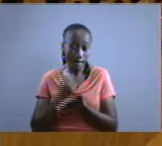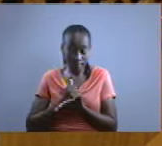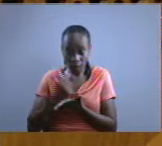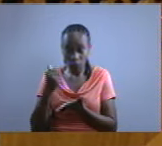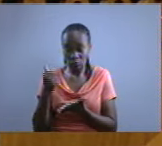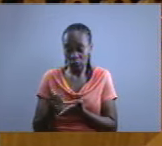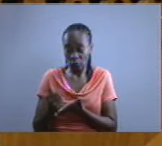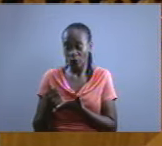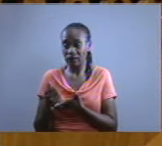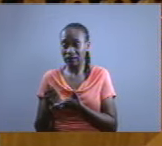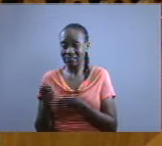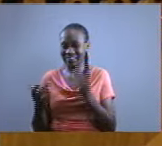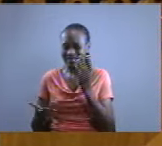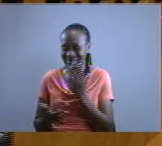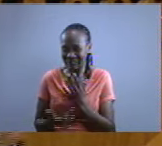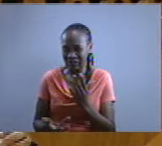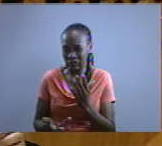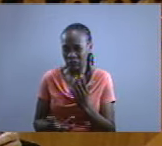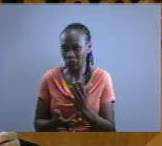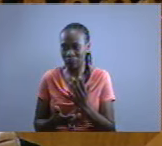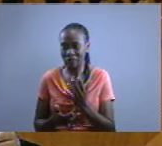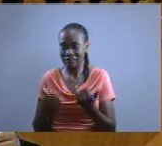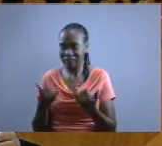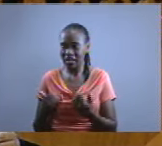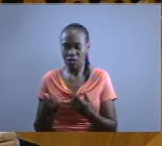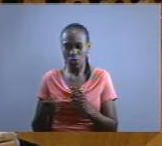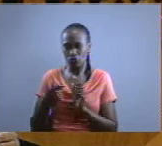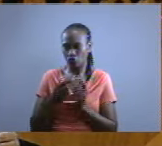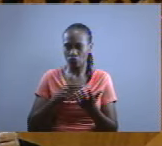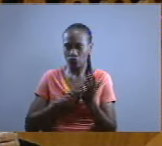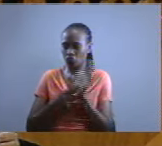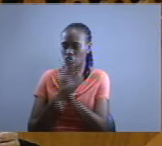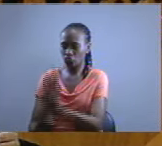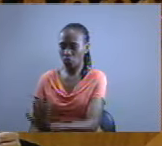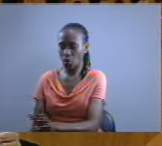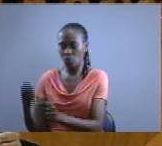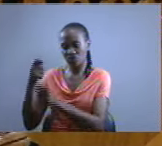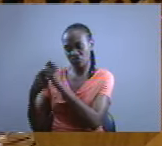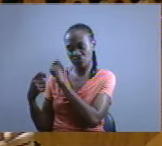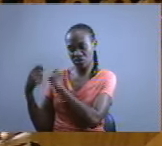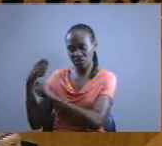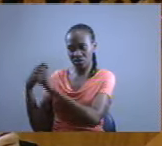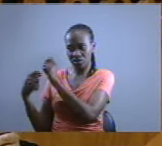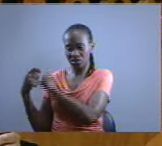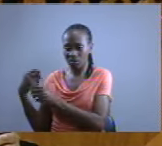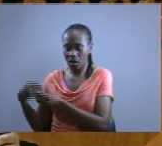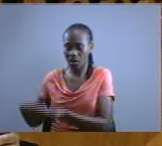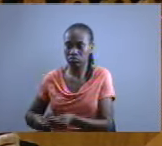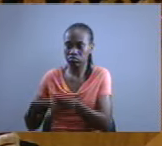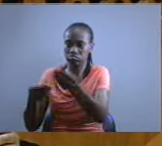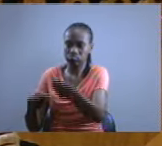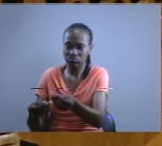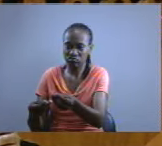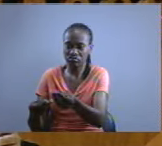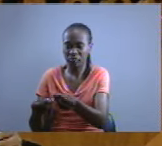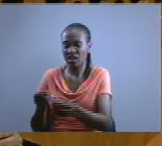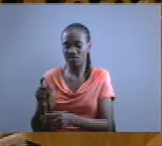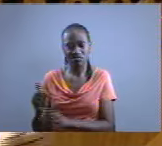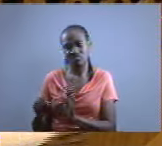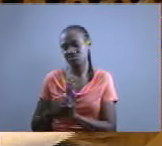the advent of technology, which impacts negatively on the traditional delivery model of